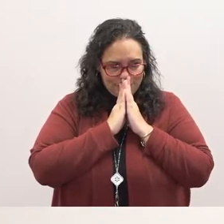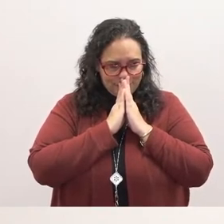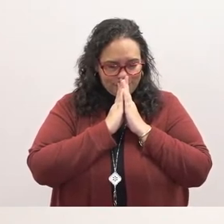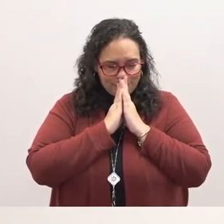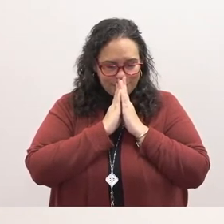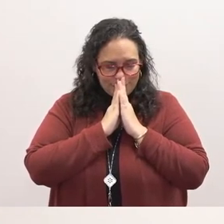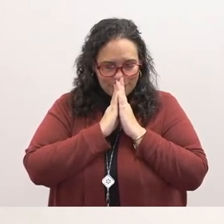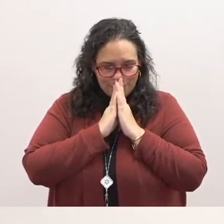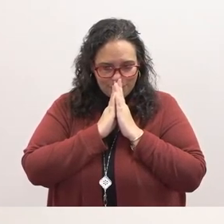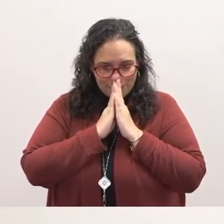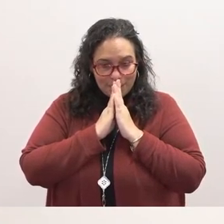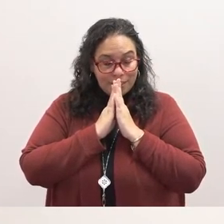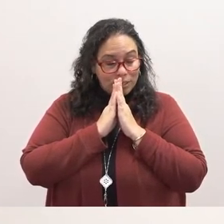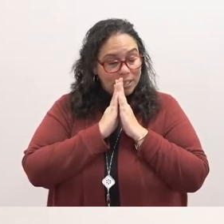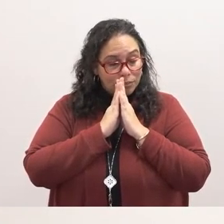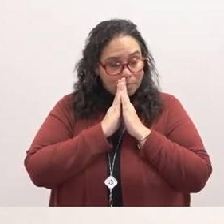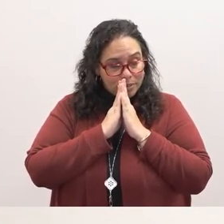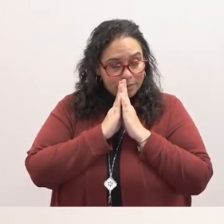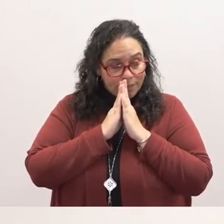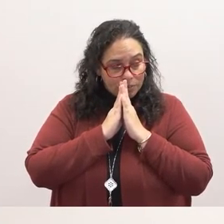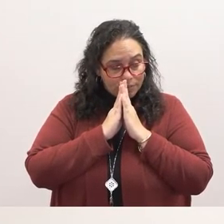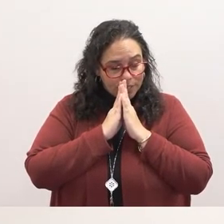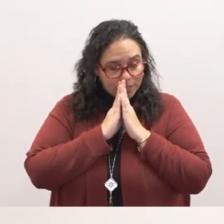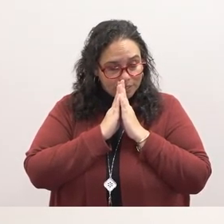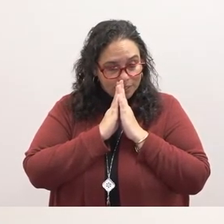approve. Consent calendar B. Second.